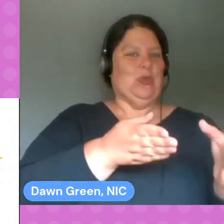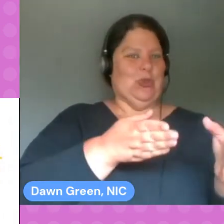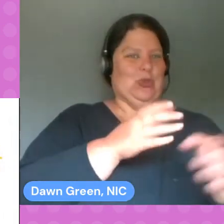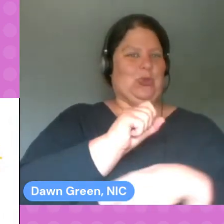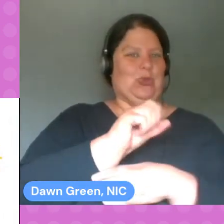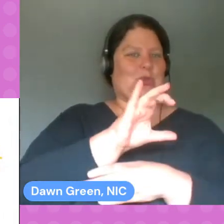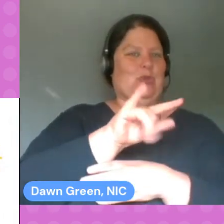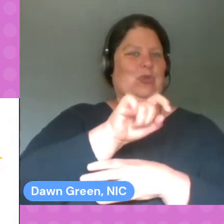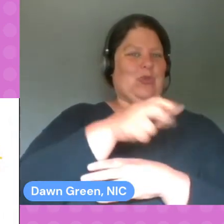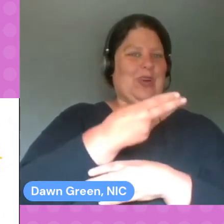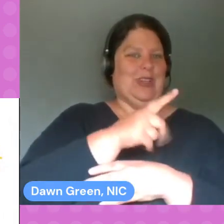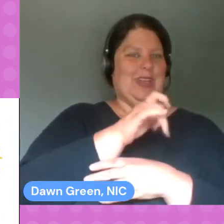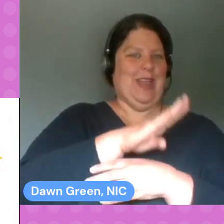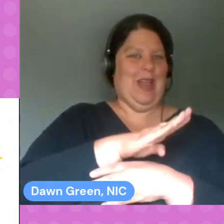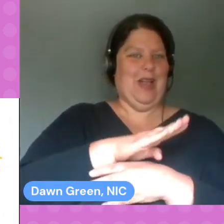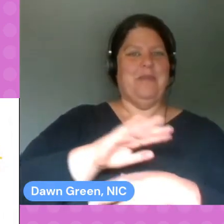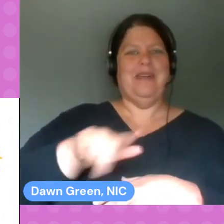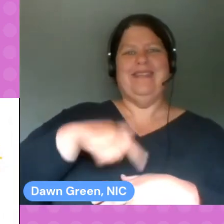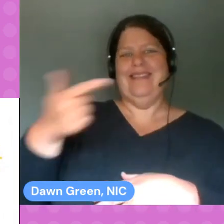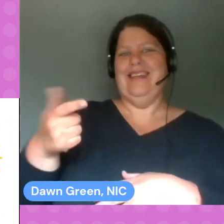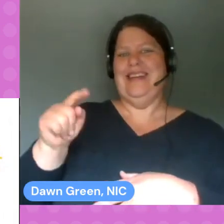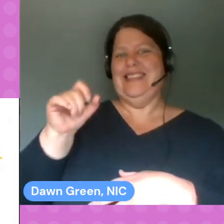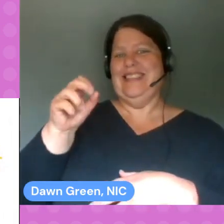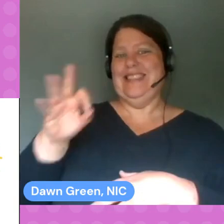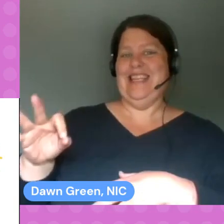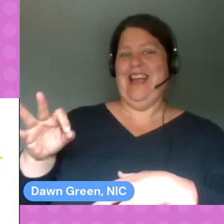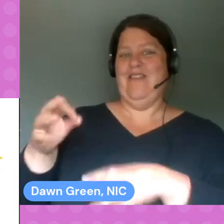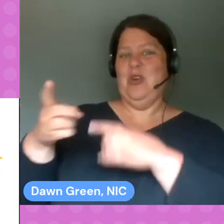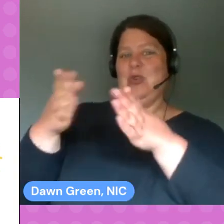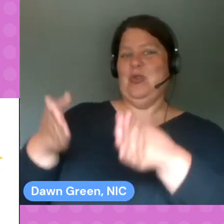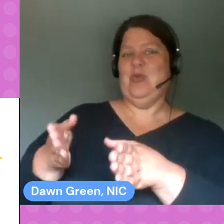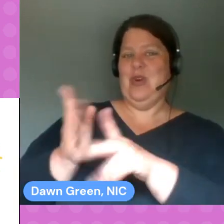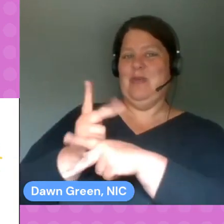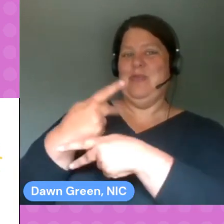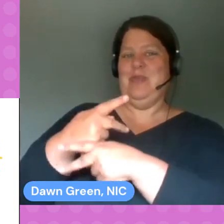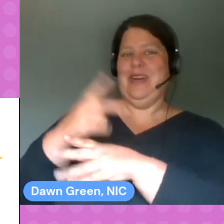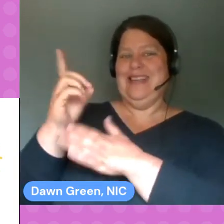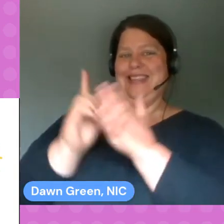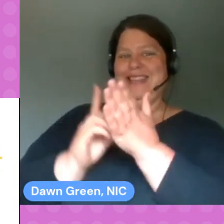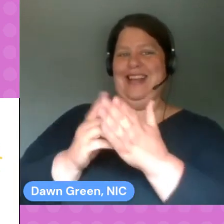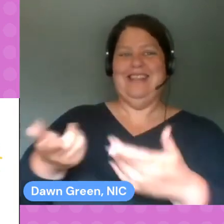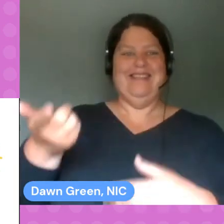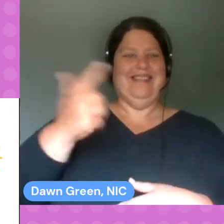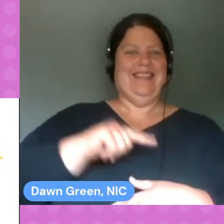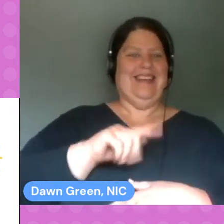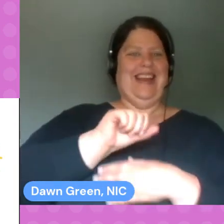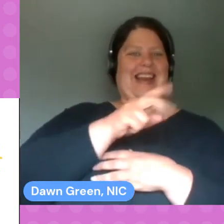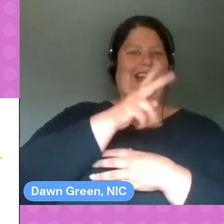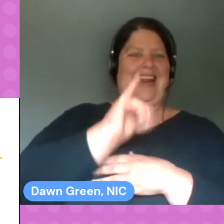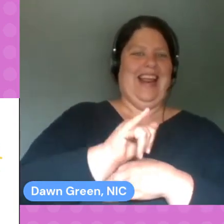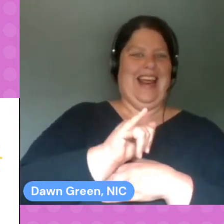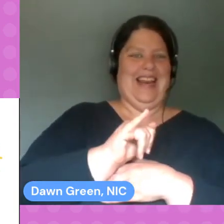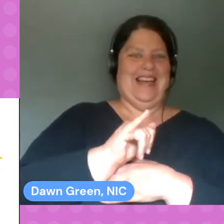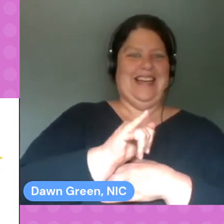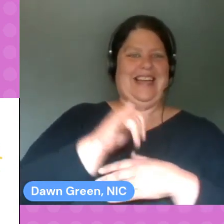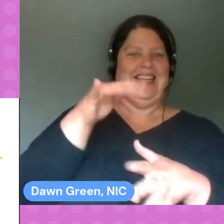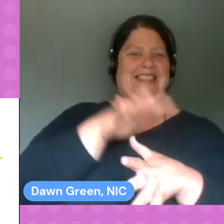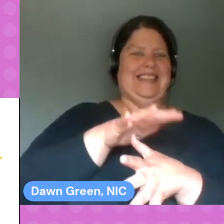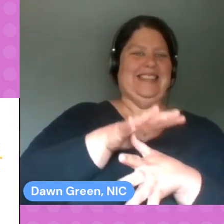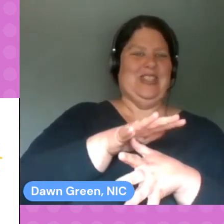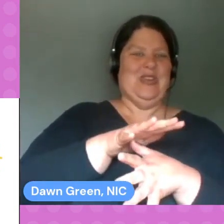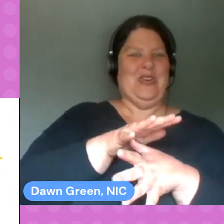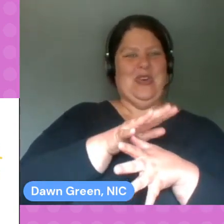Lab. And I am Tiff Gagnon, the Director of Product Design. And I'm Andy Forrest, a Senior Creative